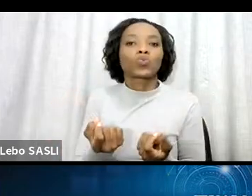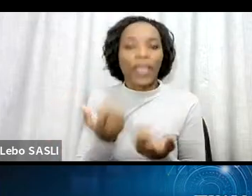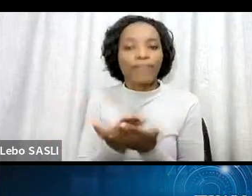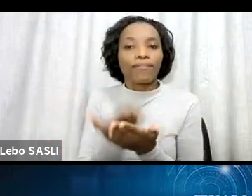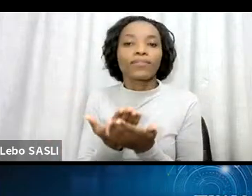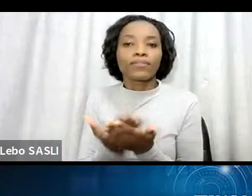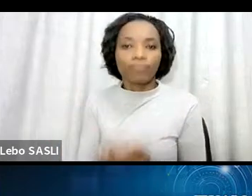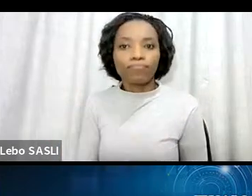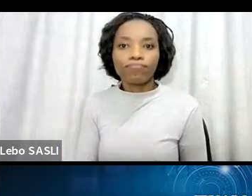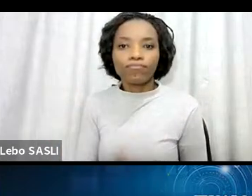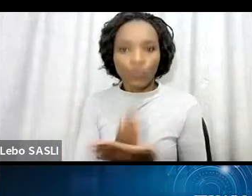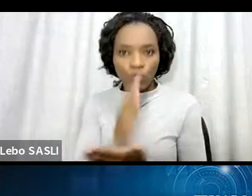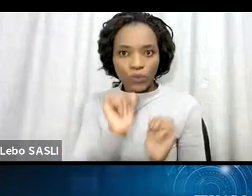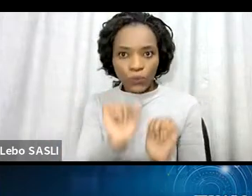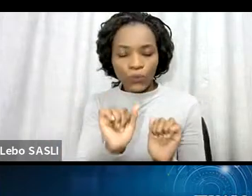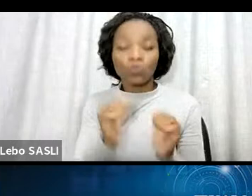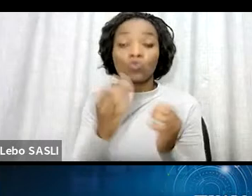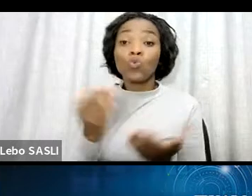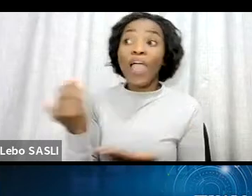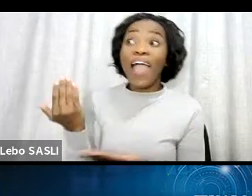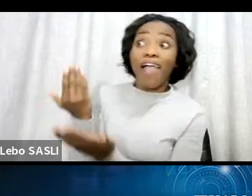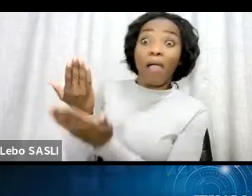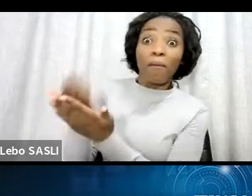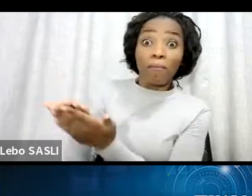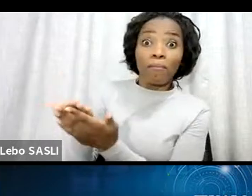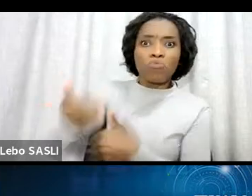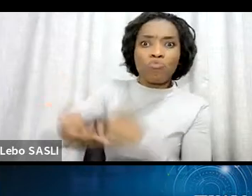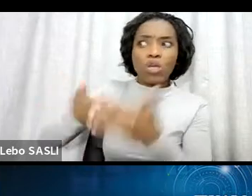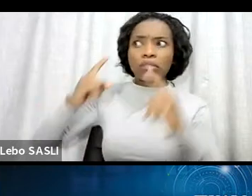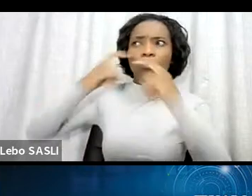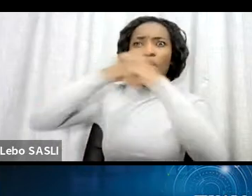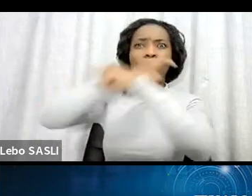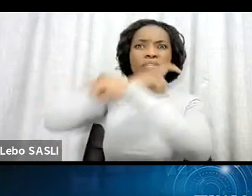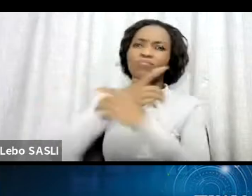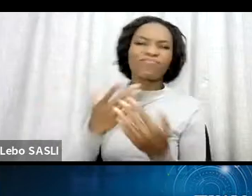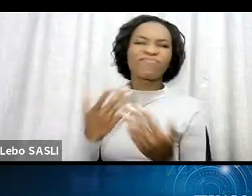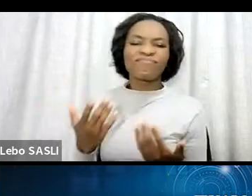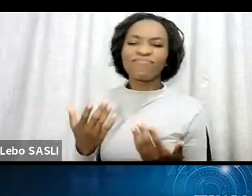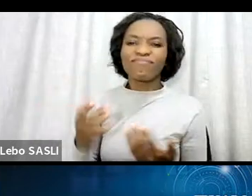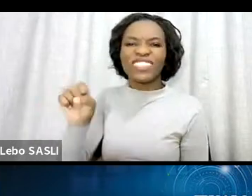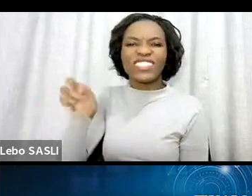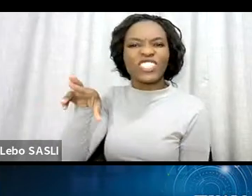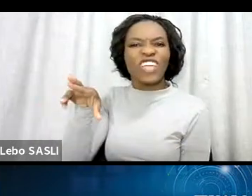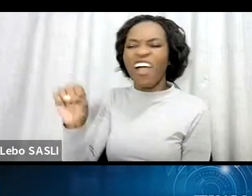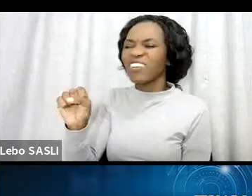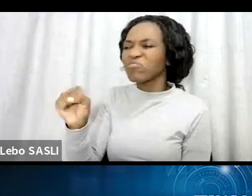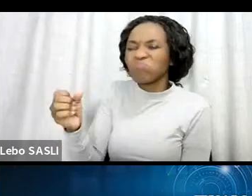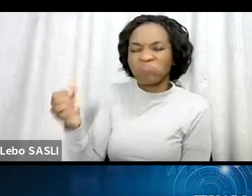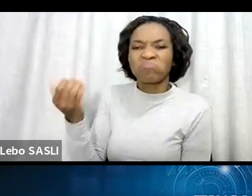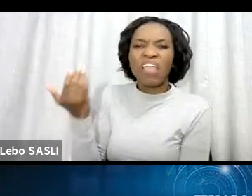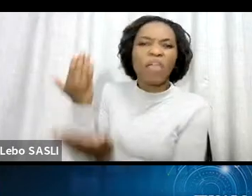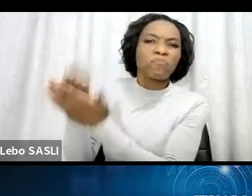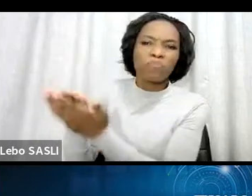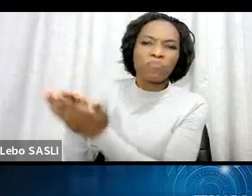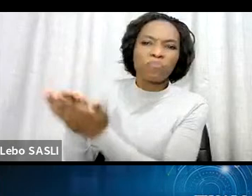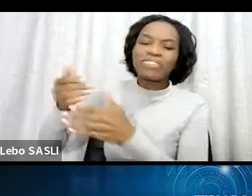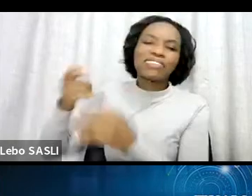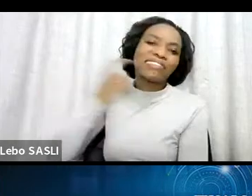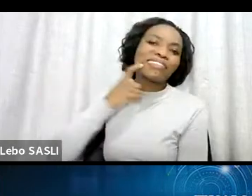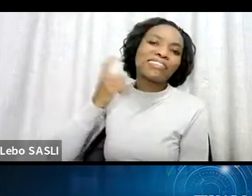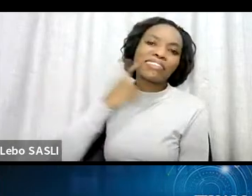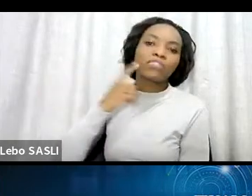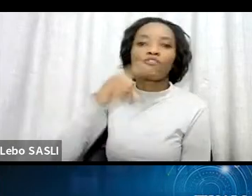The appeal process is not complicated. SARS has tried to make it as easy as possible for